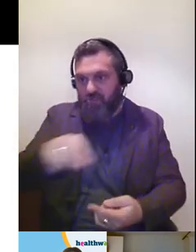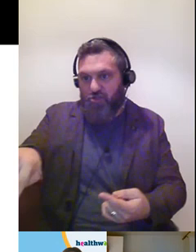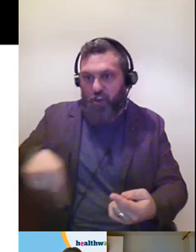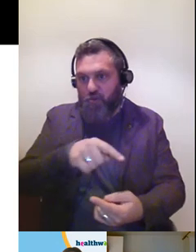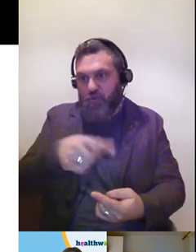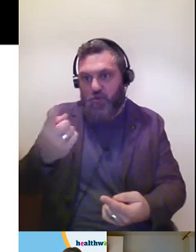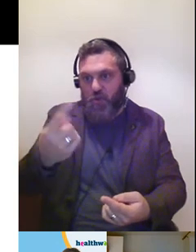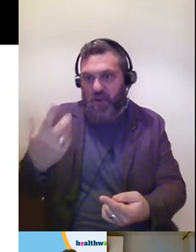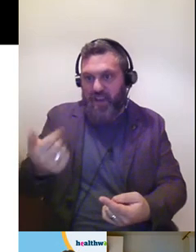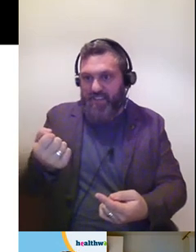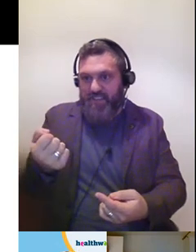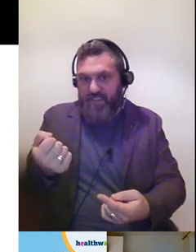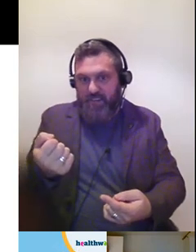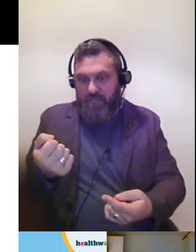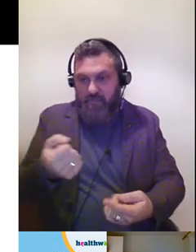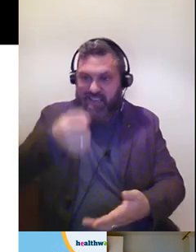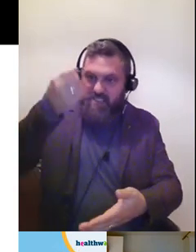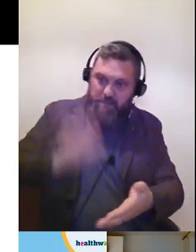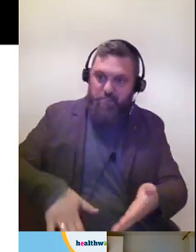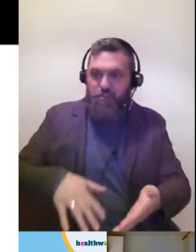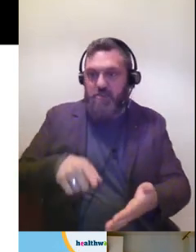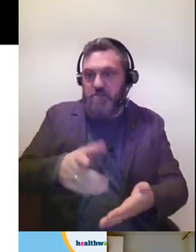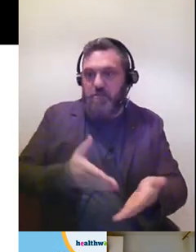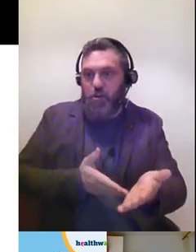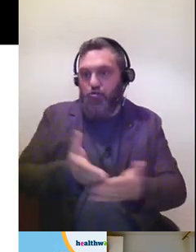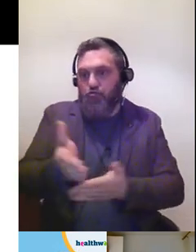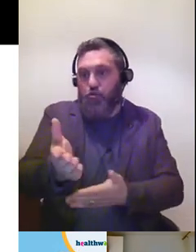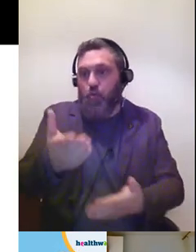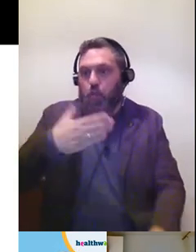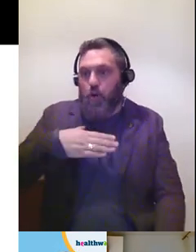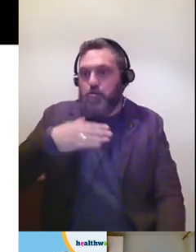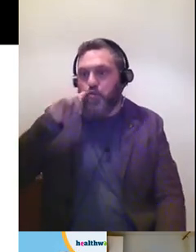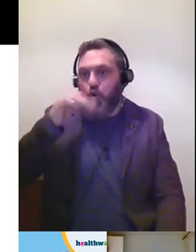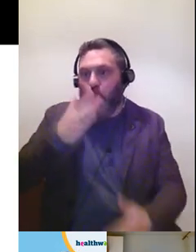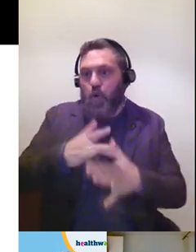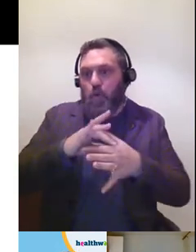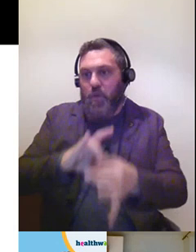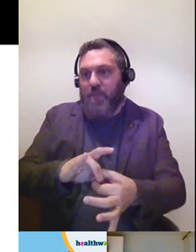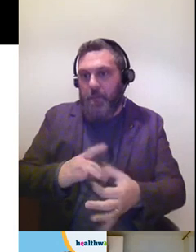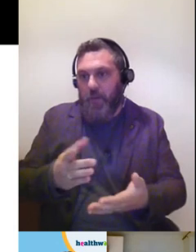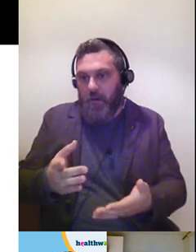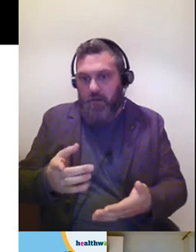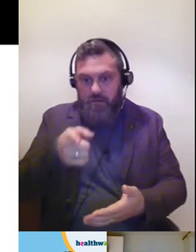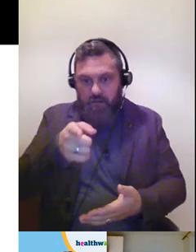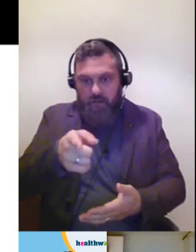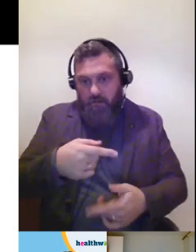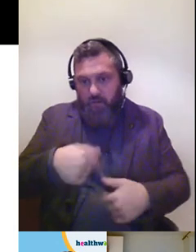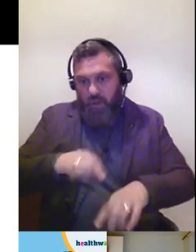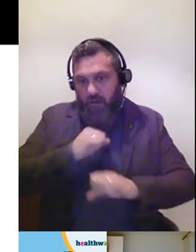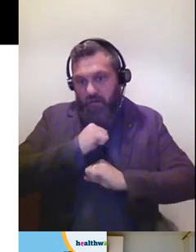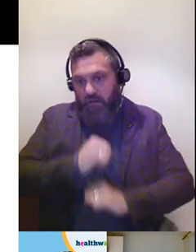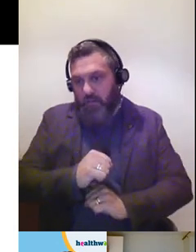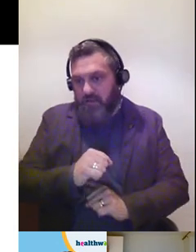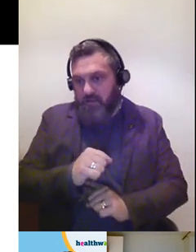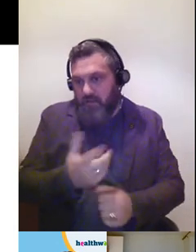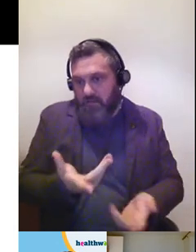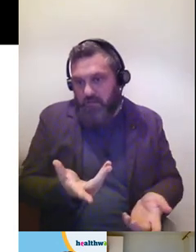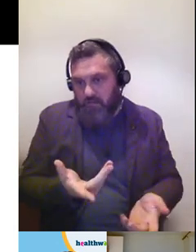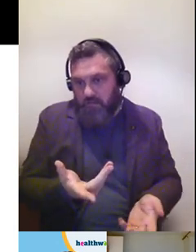got lived experiences. We absolutely would want to work with them. And I think that would be a commitment